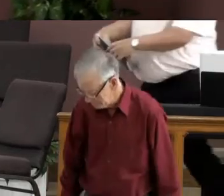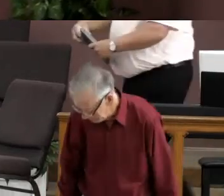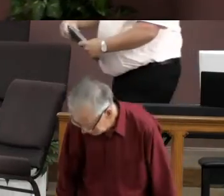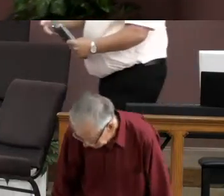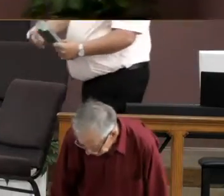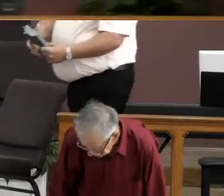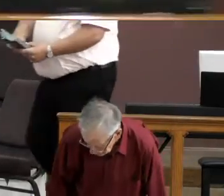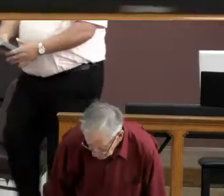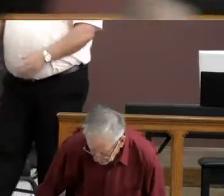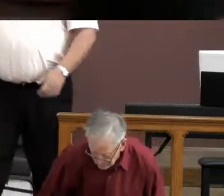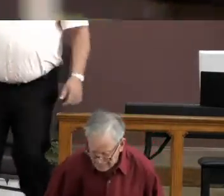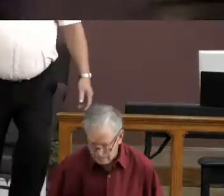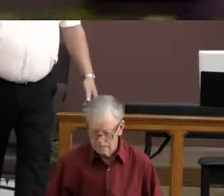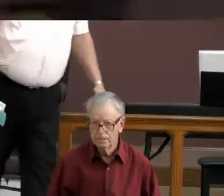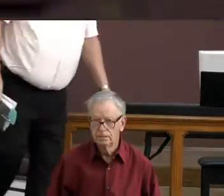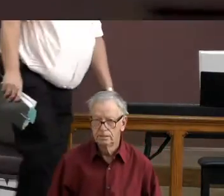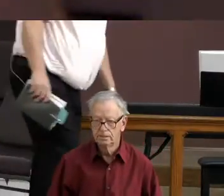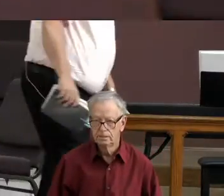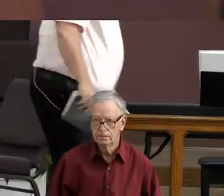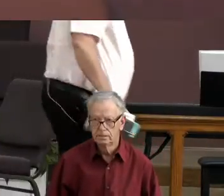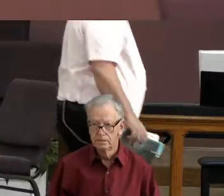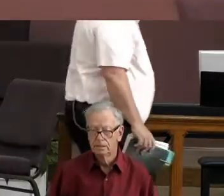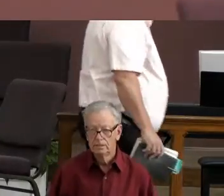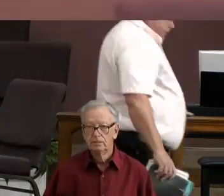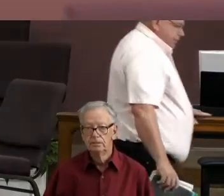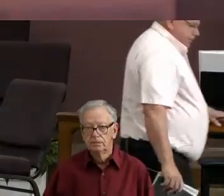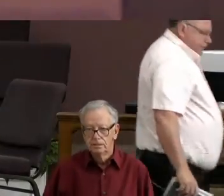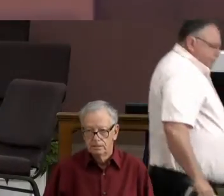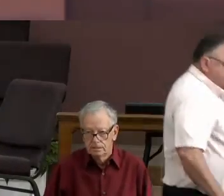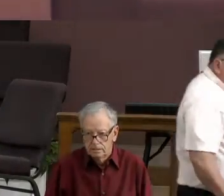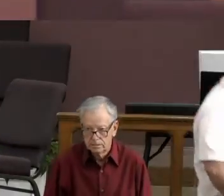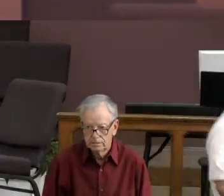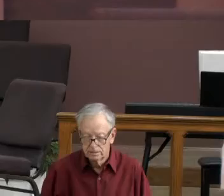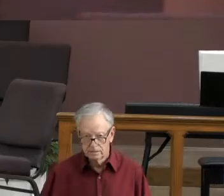Amen. Okay.